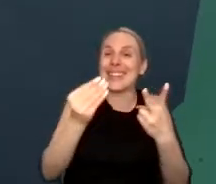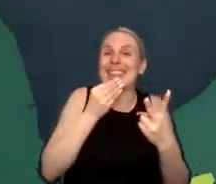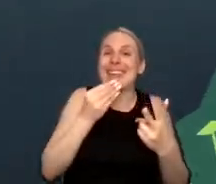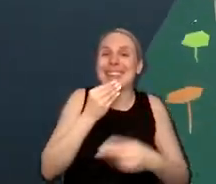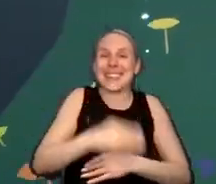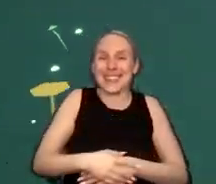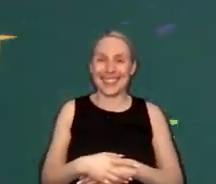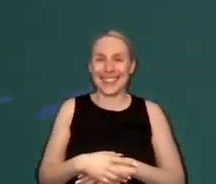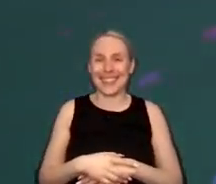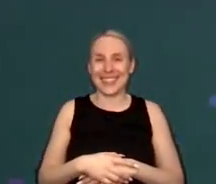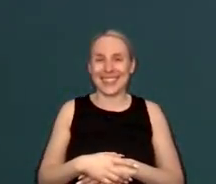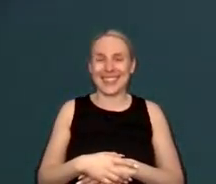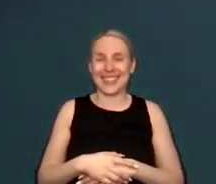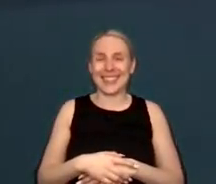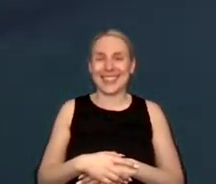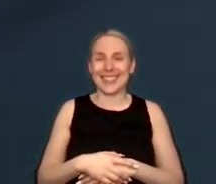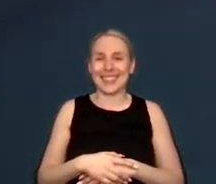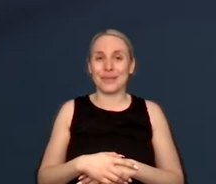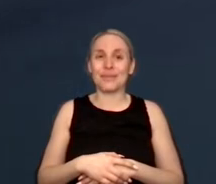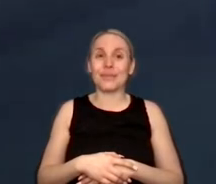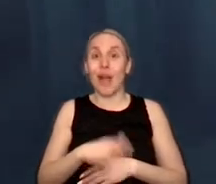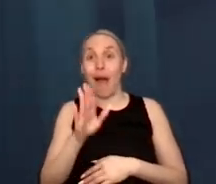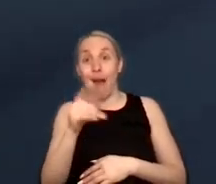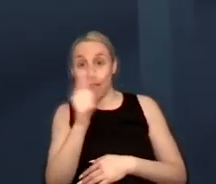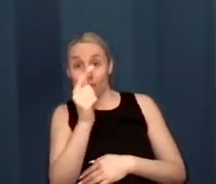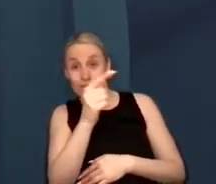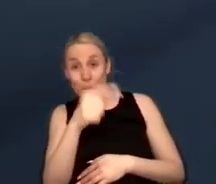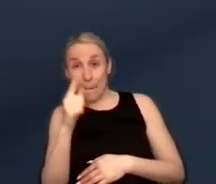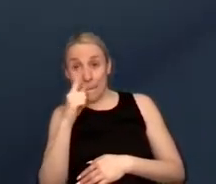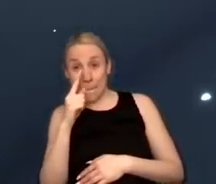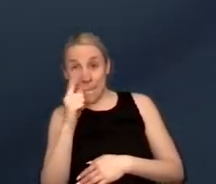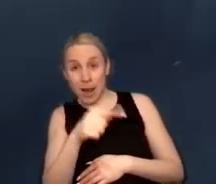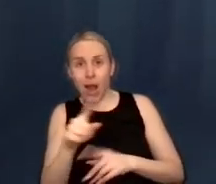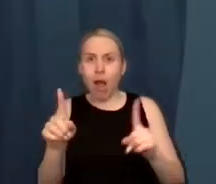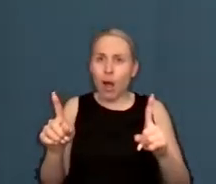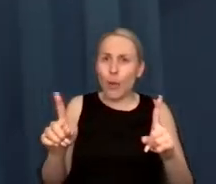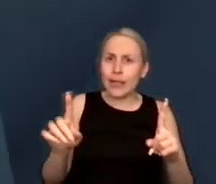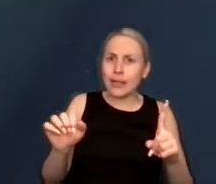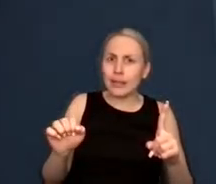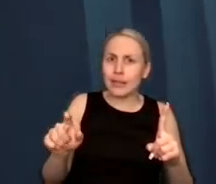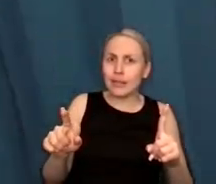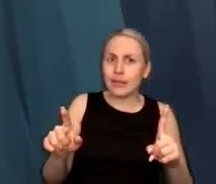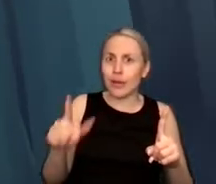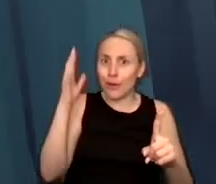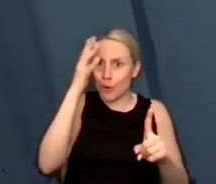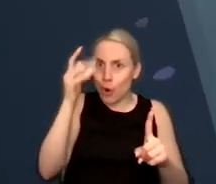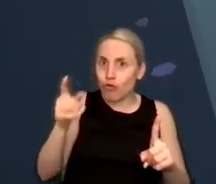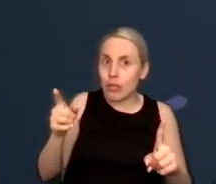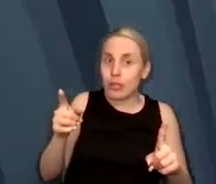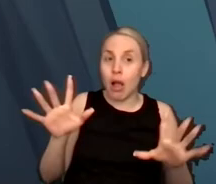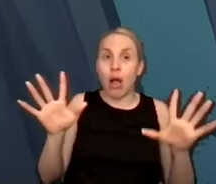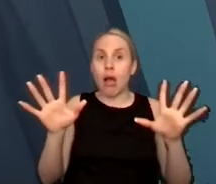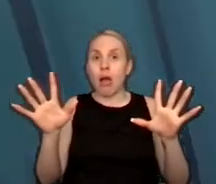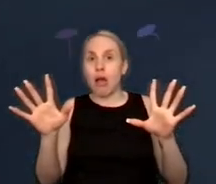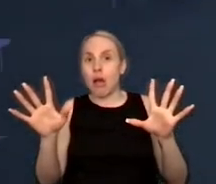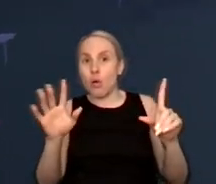moment. that one, that pink one. The pink one? Oh, wait. What? Are we going to go to Are you worried? Hole. No, the hole. Oh my god, don't